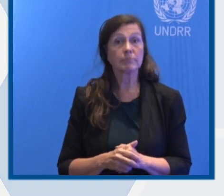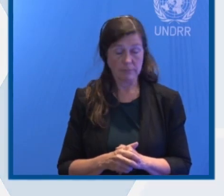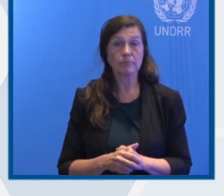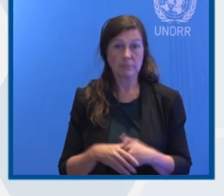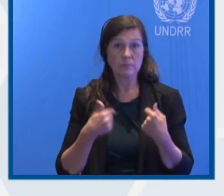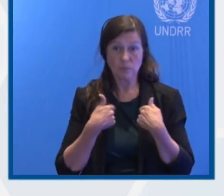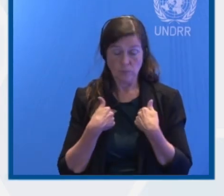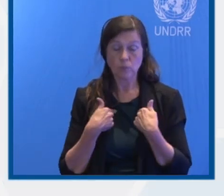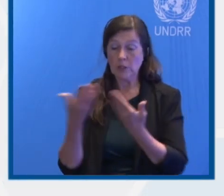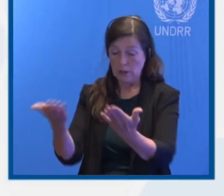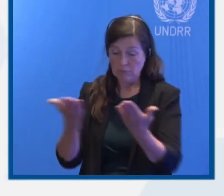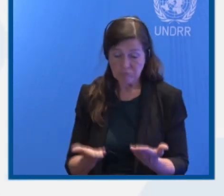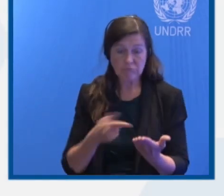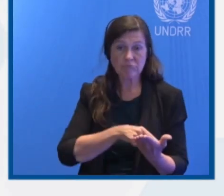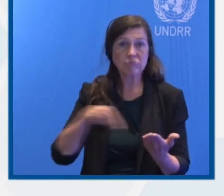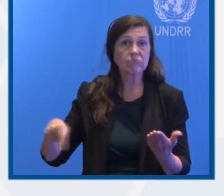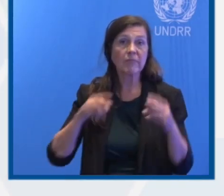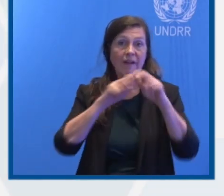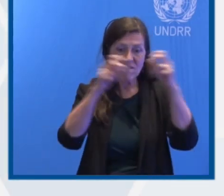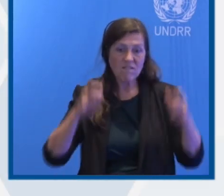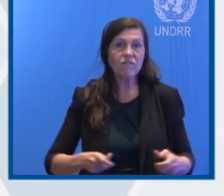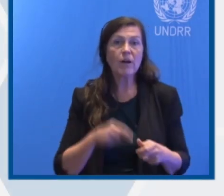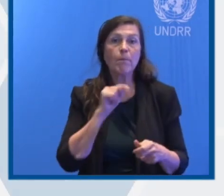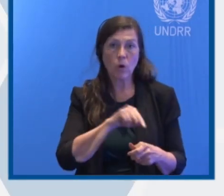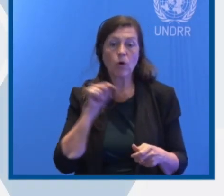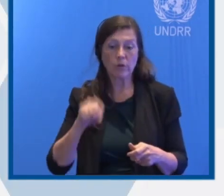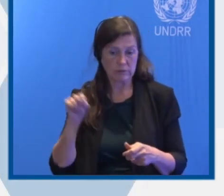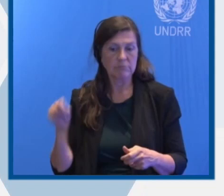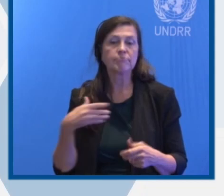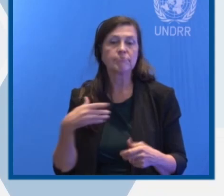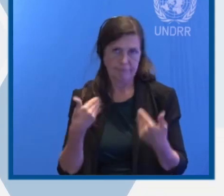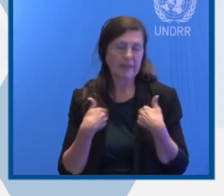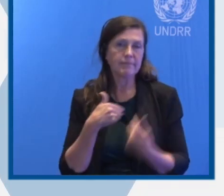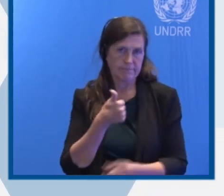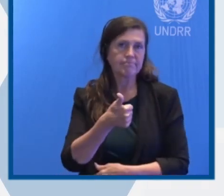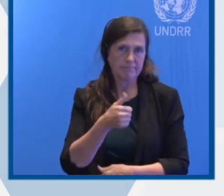three frameworks in the current act. Thank you.